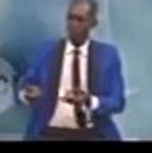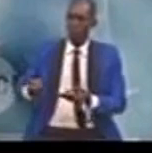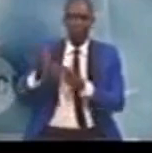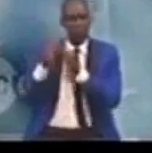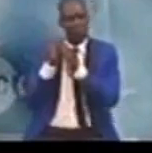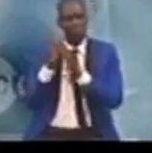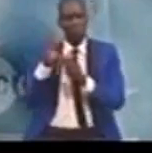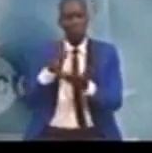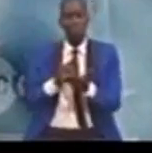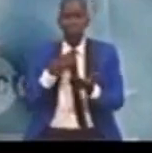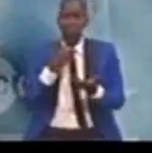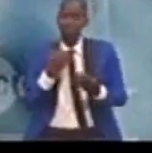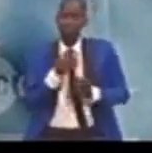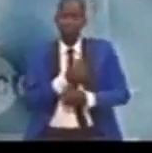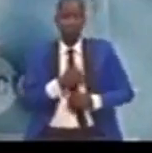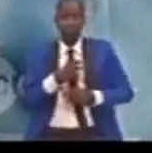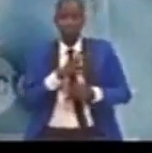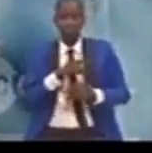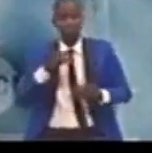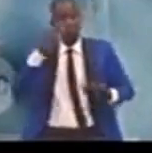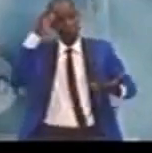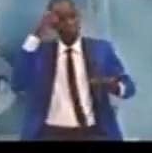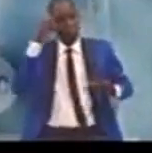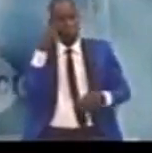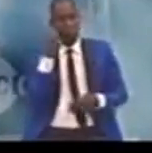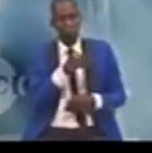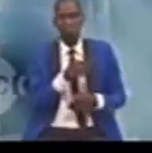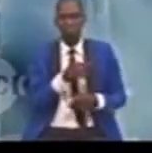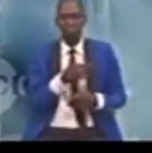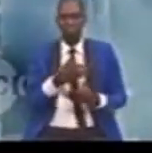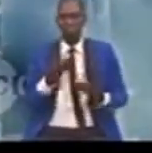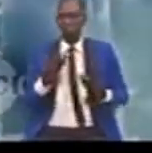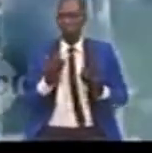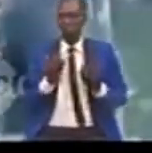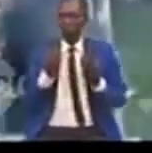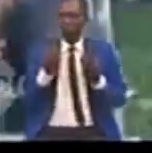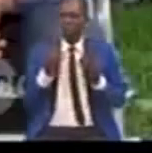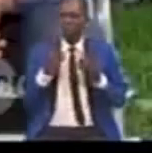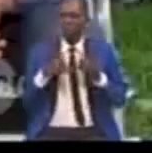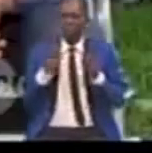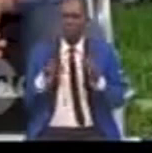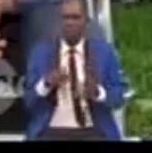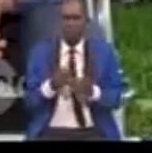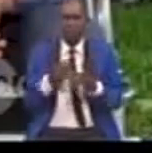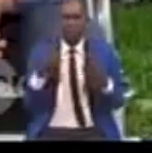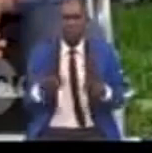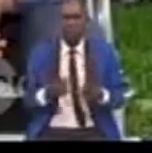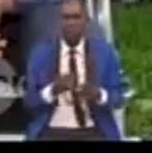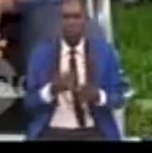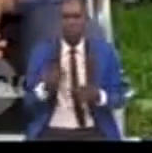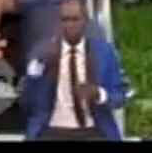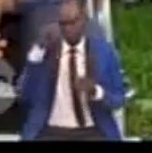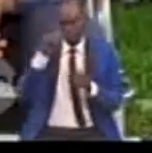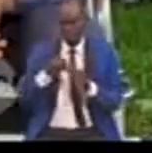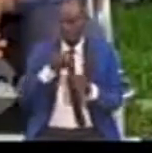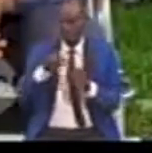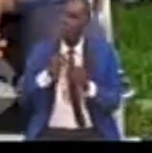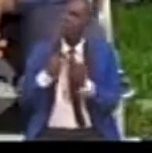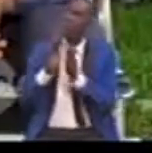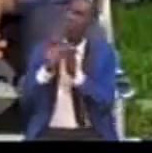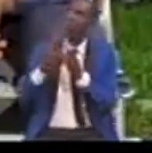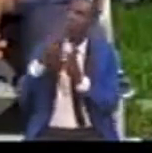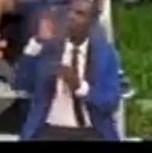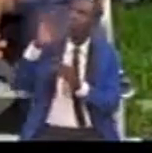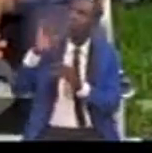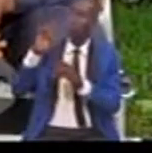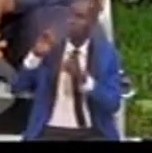no hope, I was like, how can it happen? When I asked God for this child and God gave him to